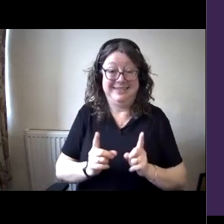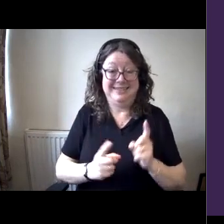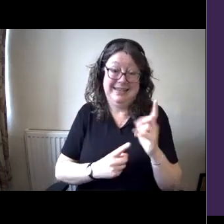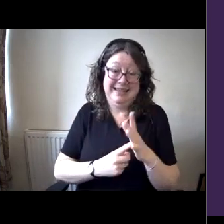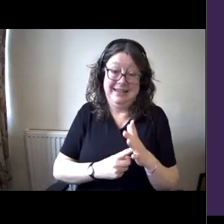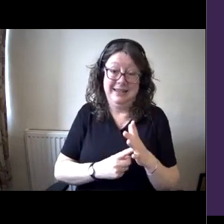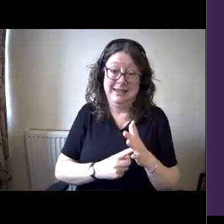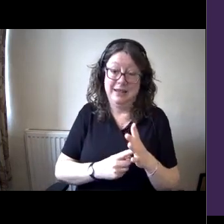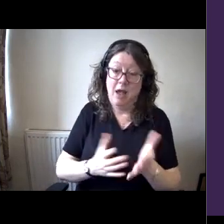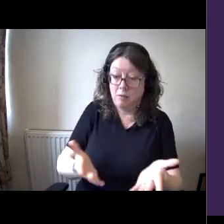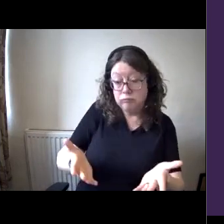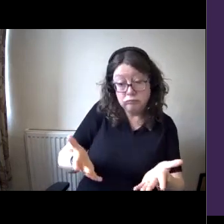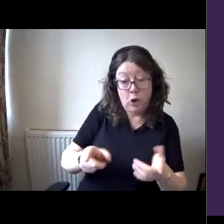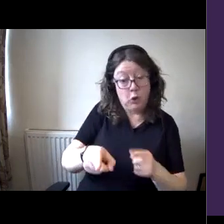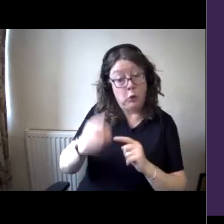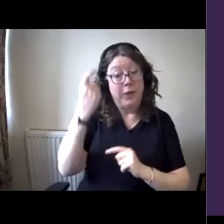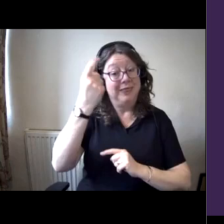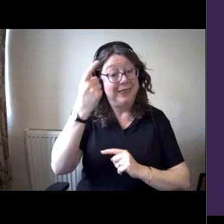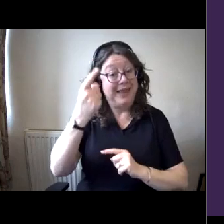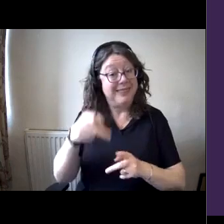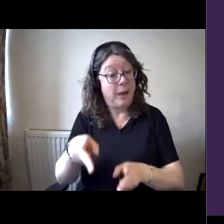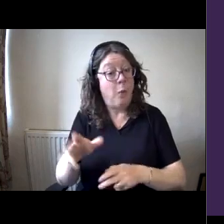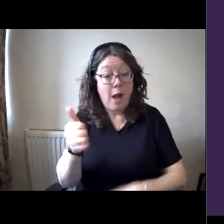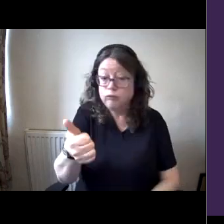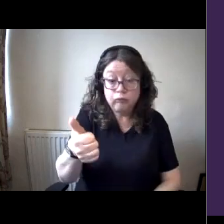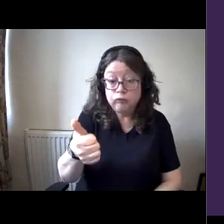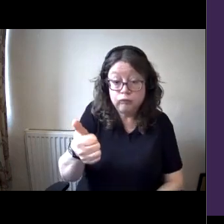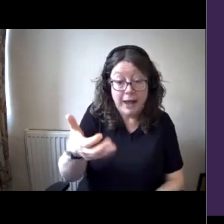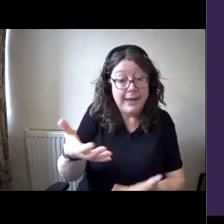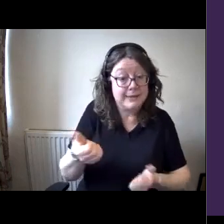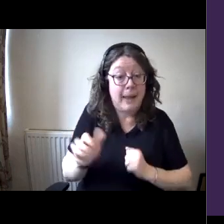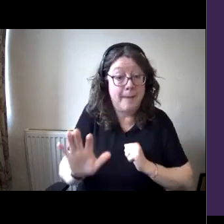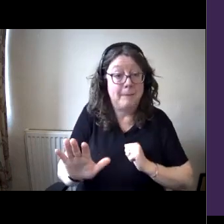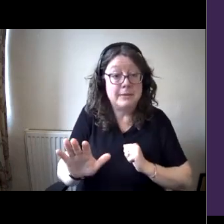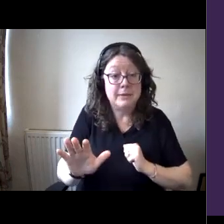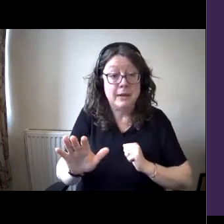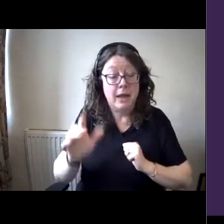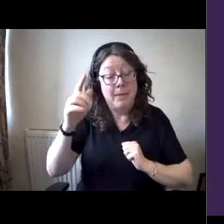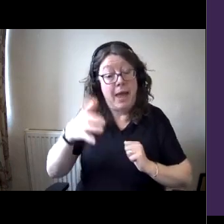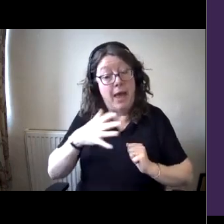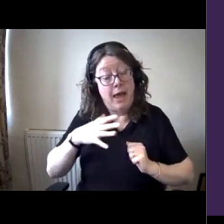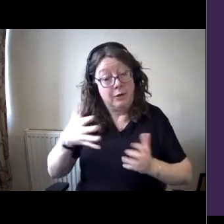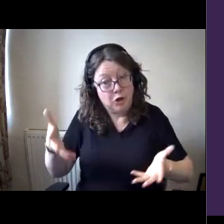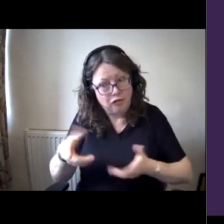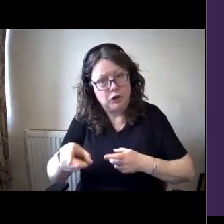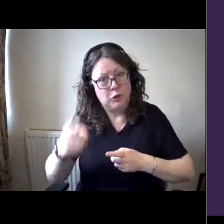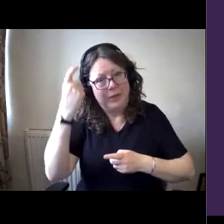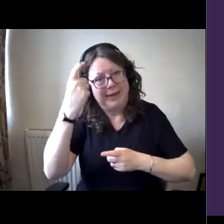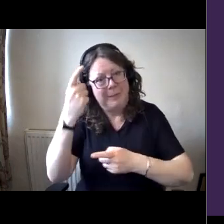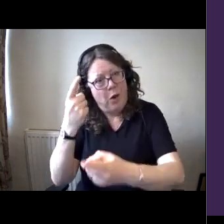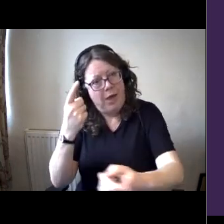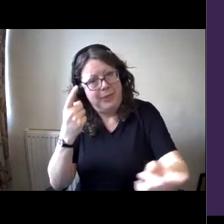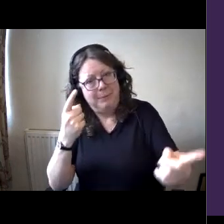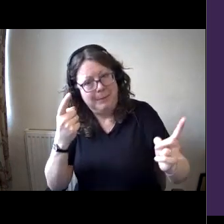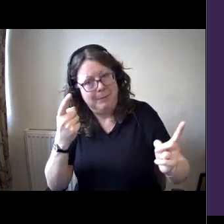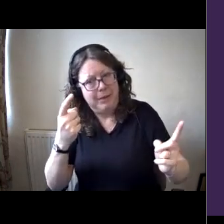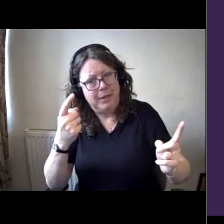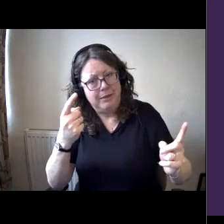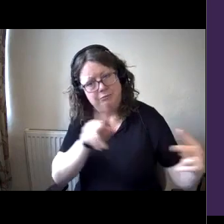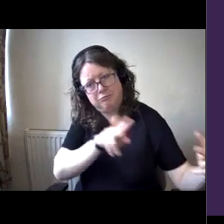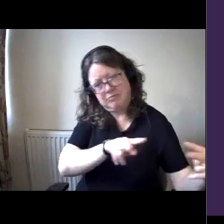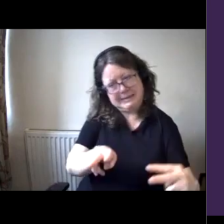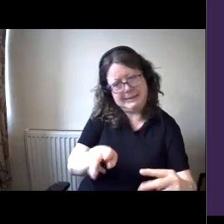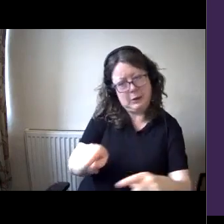okay, but maybe let's think about how that's impacting the social world for everyone. Let's all sit down and think about